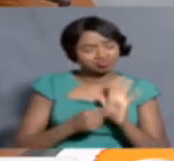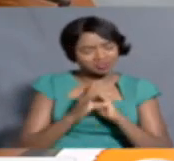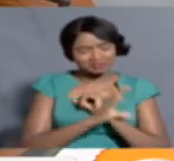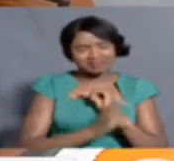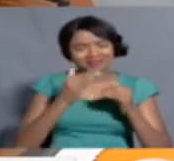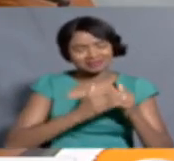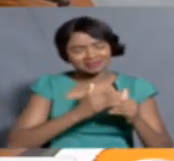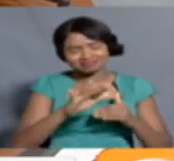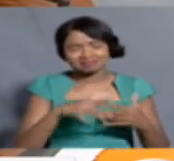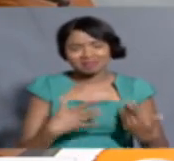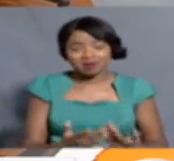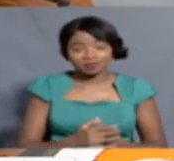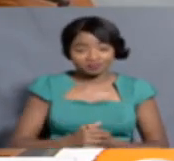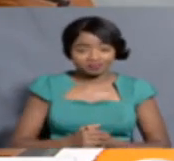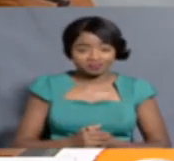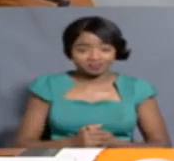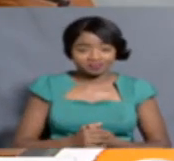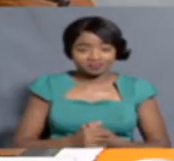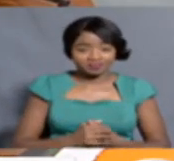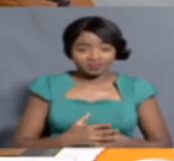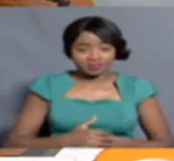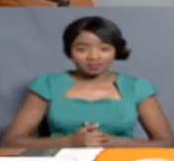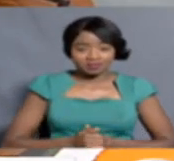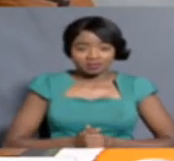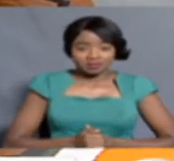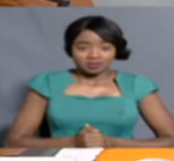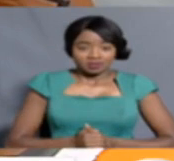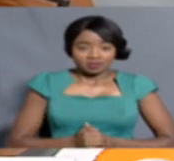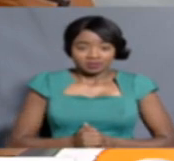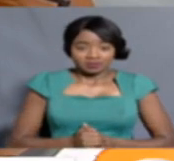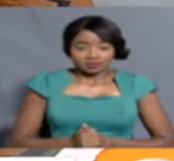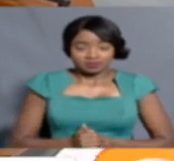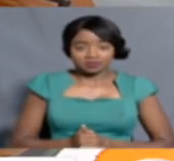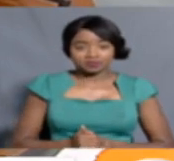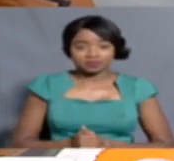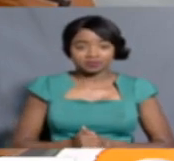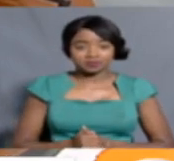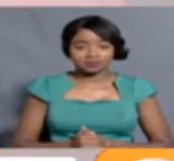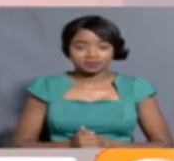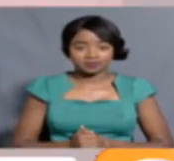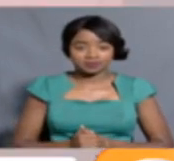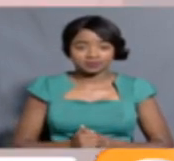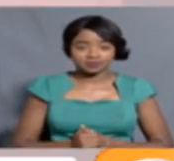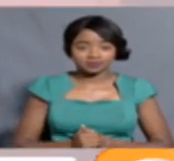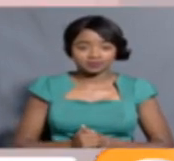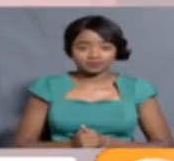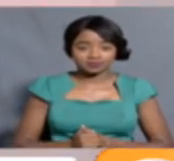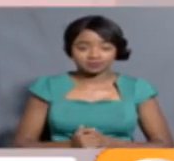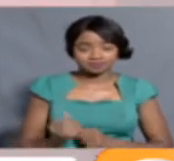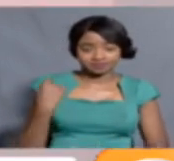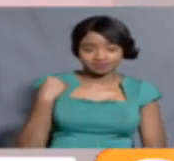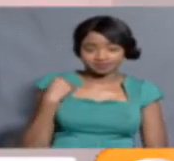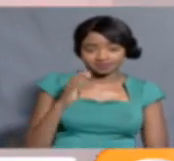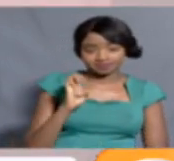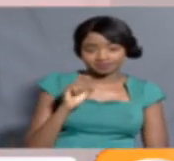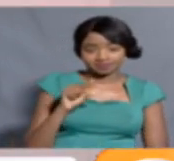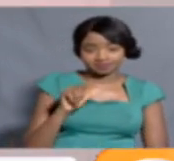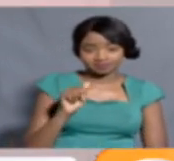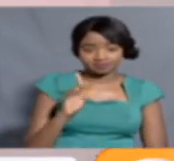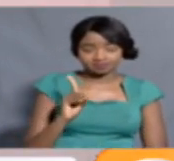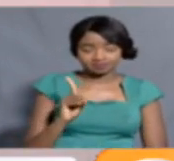A number of things, Jamila. I was yesterday the IGAD, the regional body